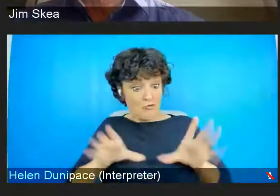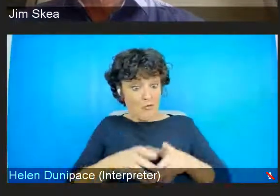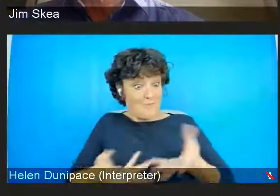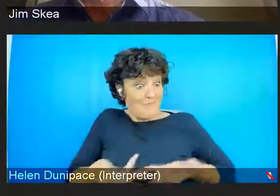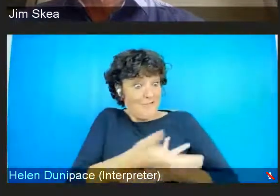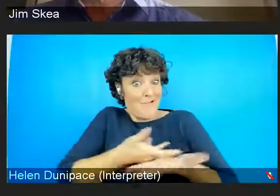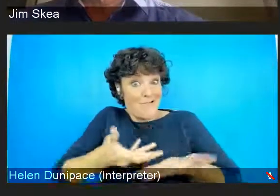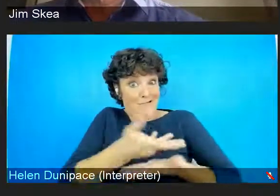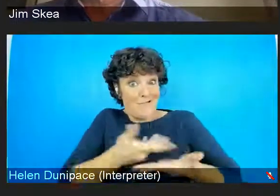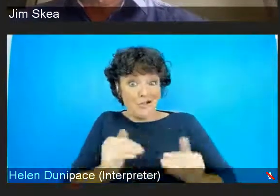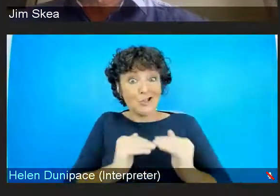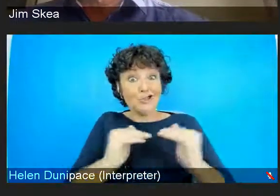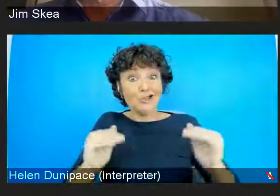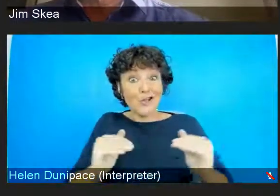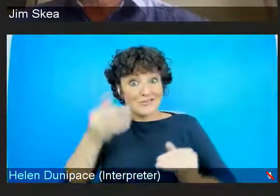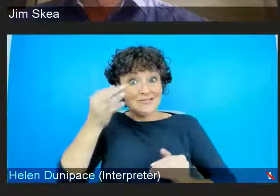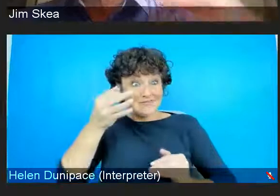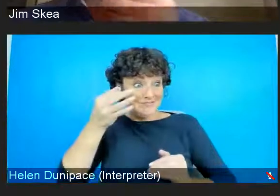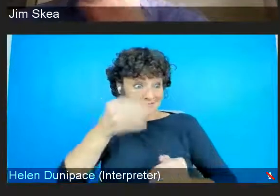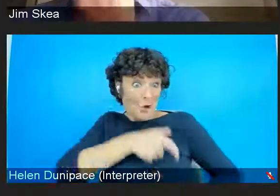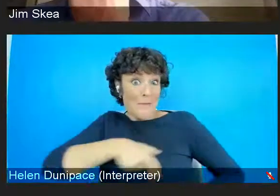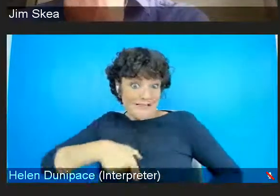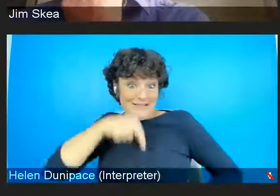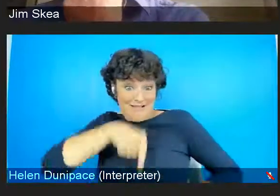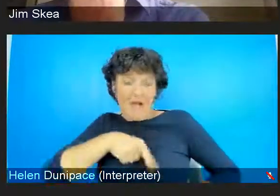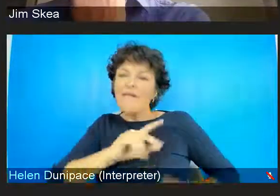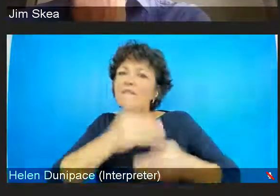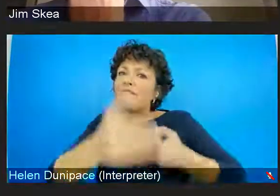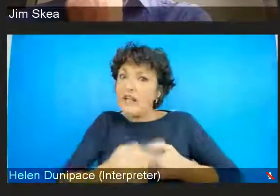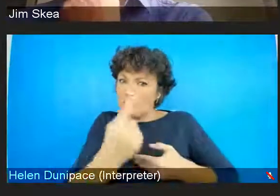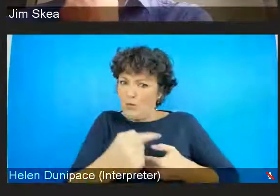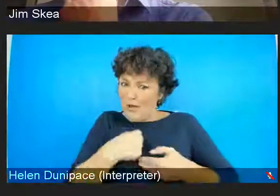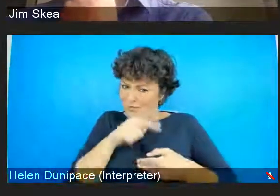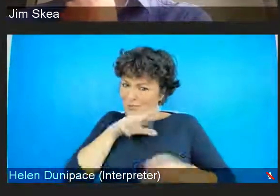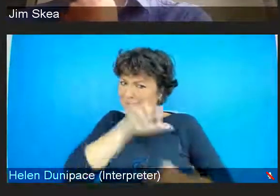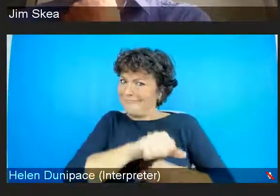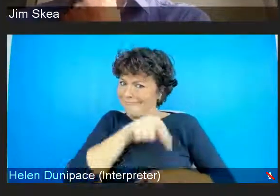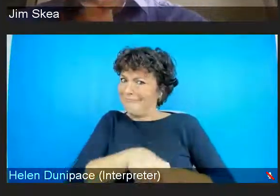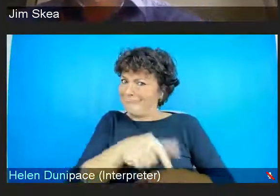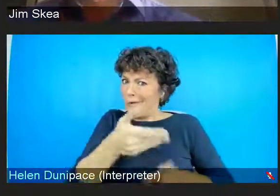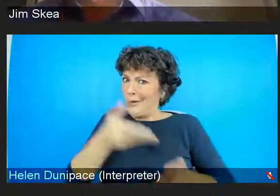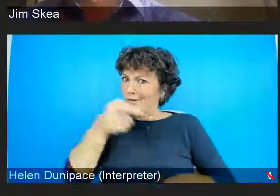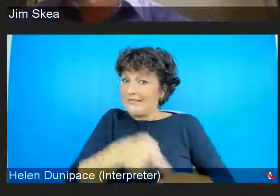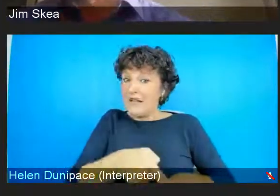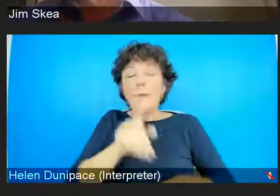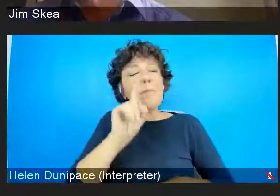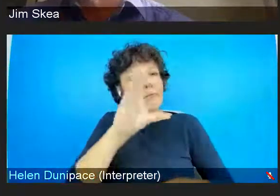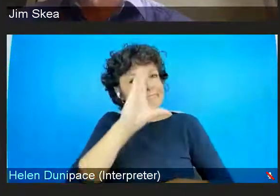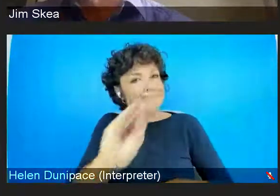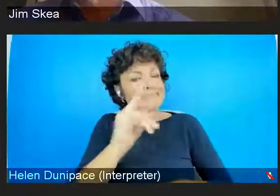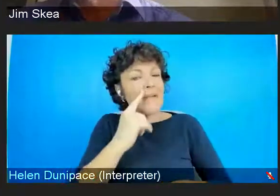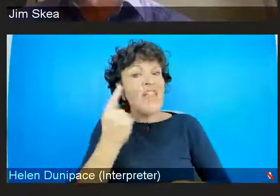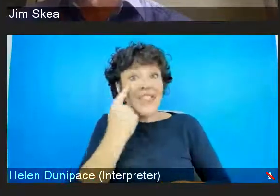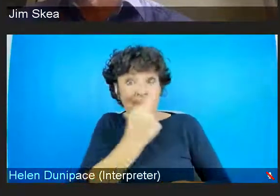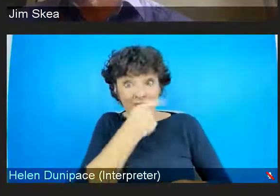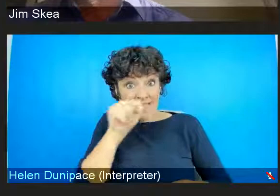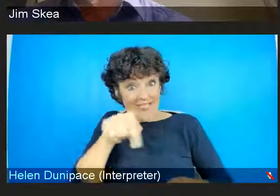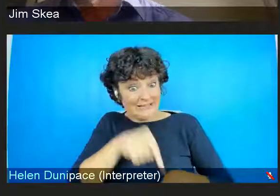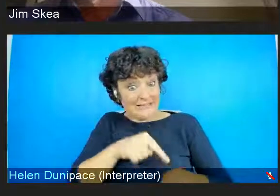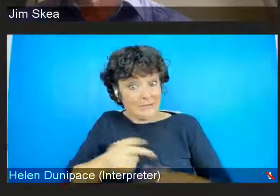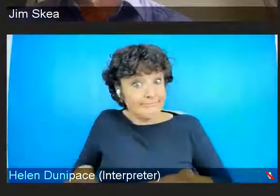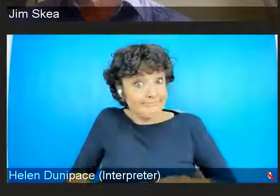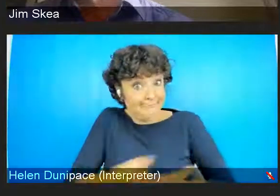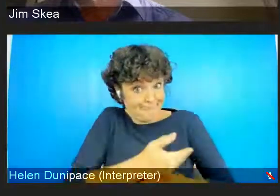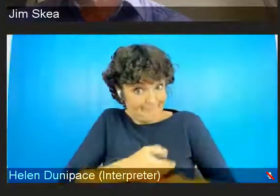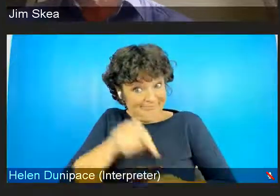on the Just Transition Commission, you know, phase one. But just to say, the evidence that we had available for